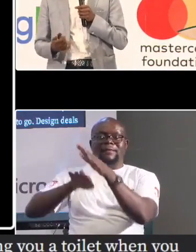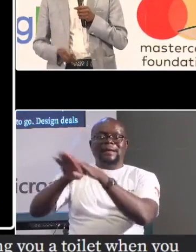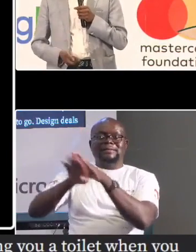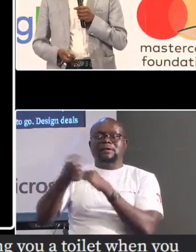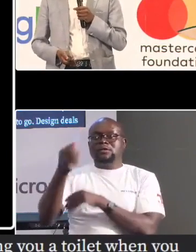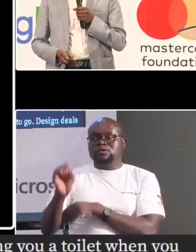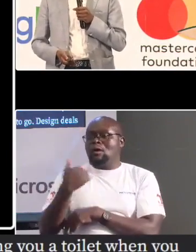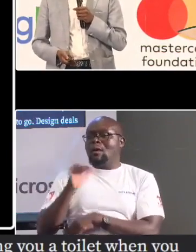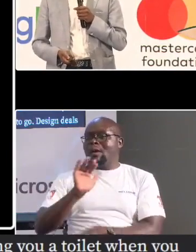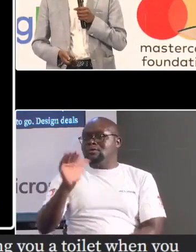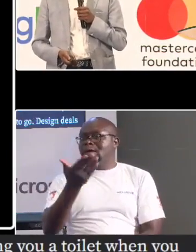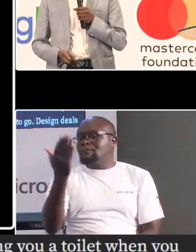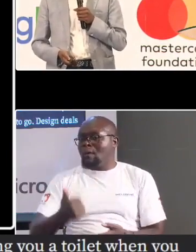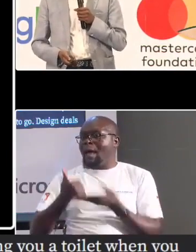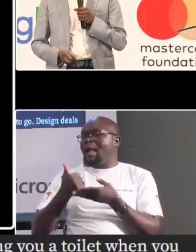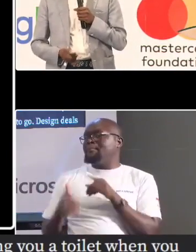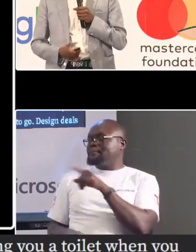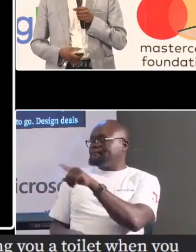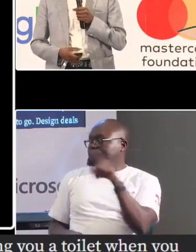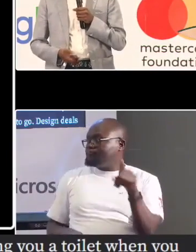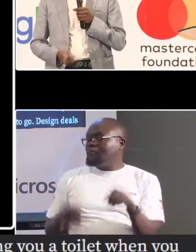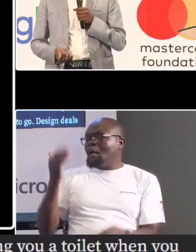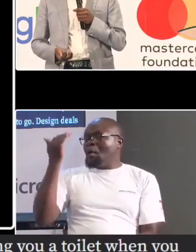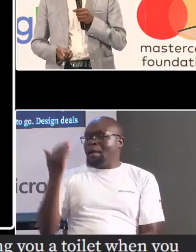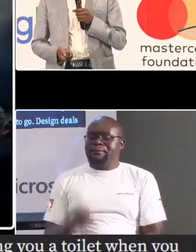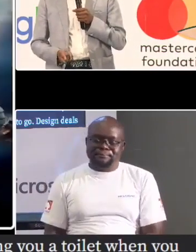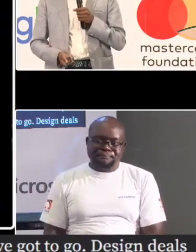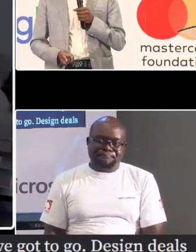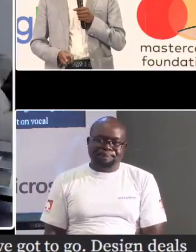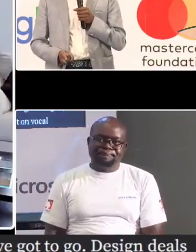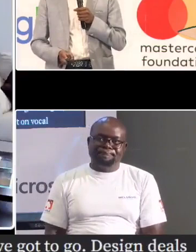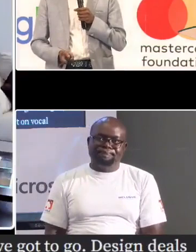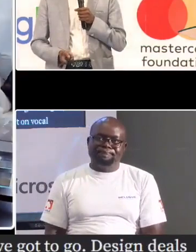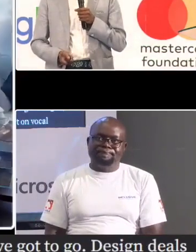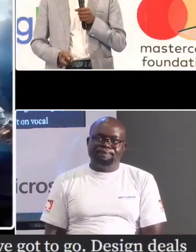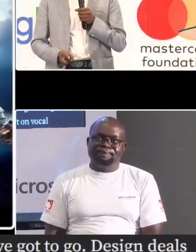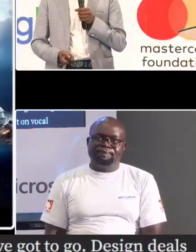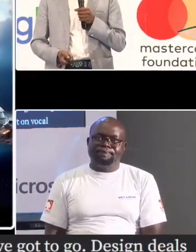So I actually want to ask for your help here, because,